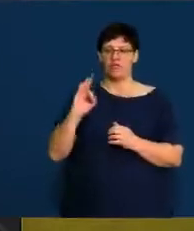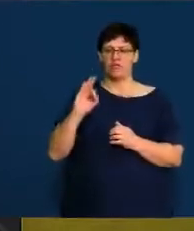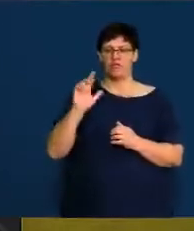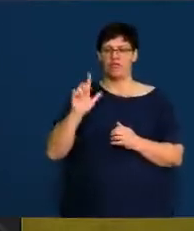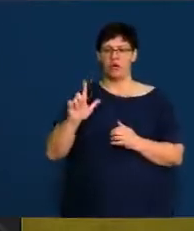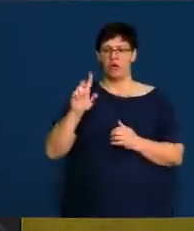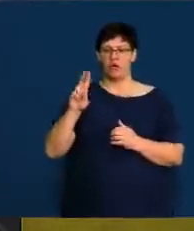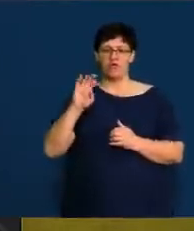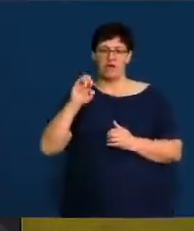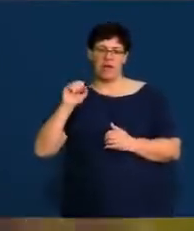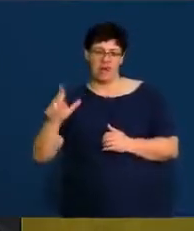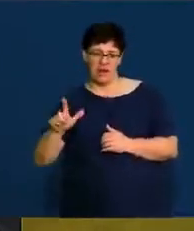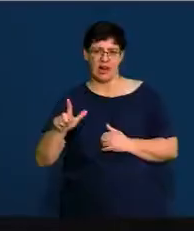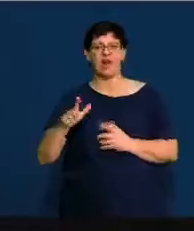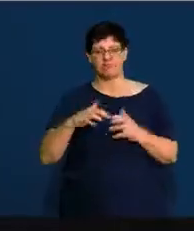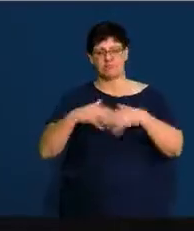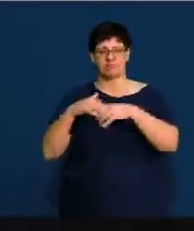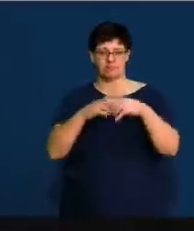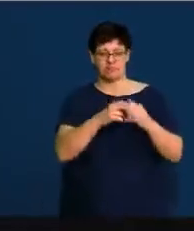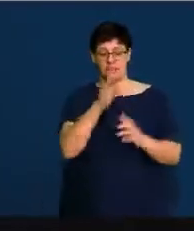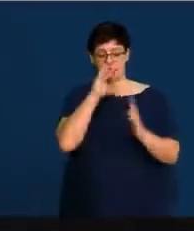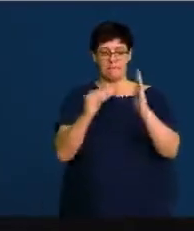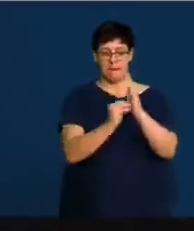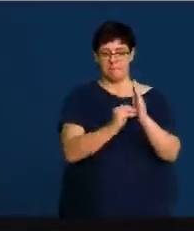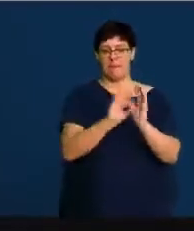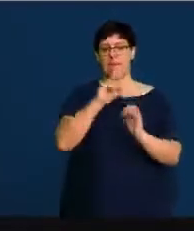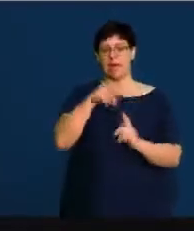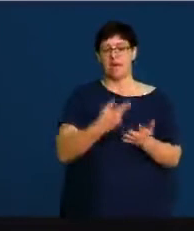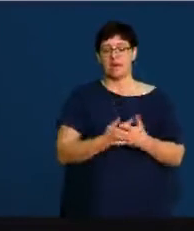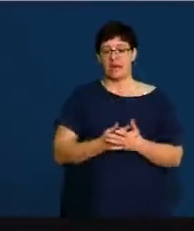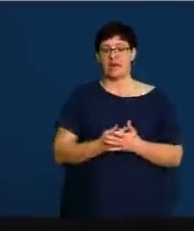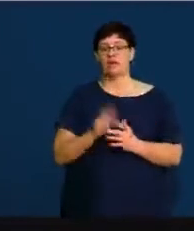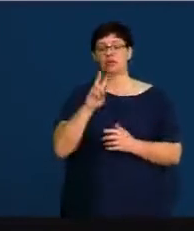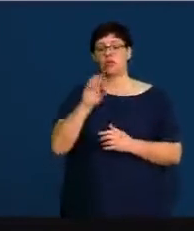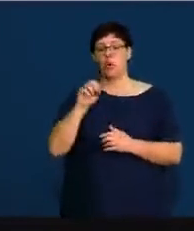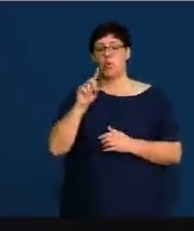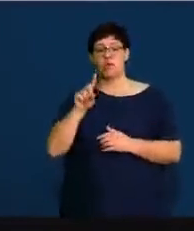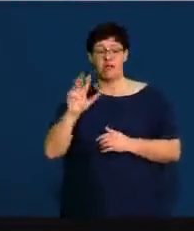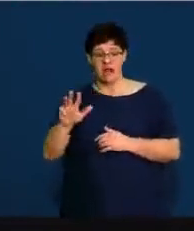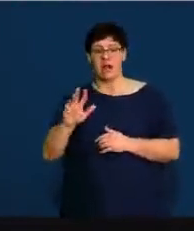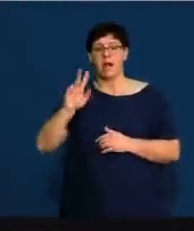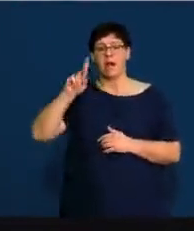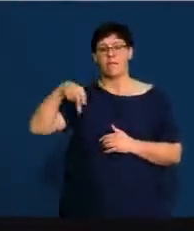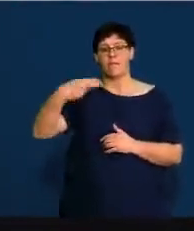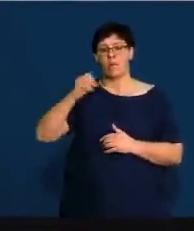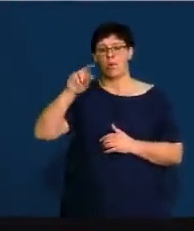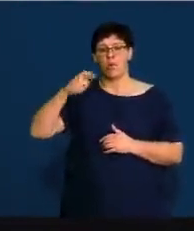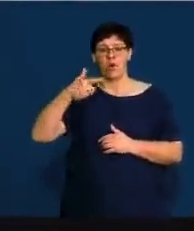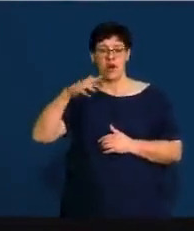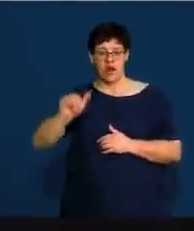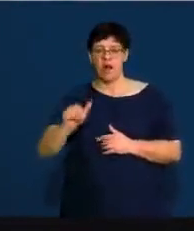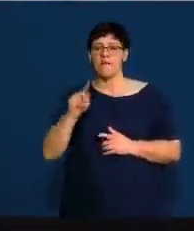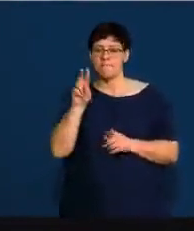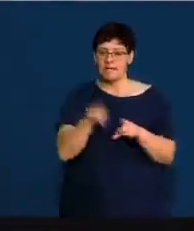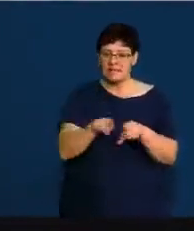to locate them on the map. In 2019 Pongola, we talked types of rivers as well as fluvial